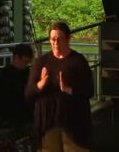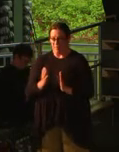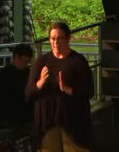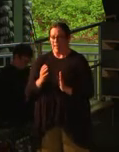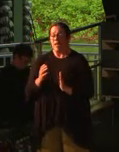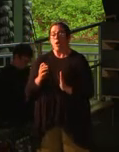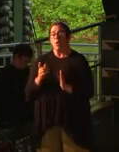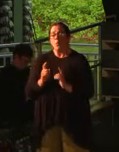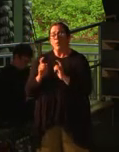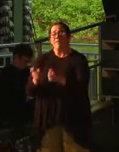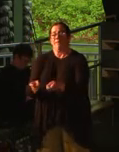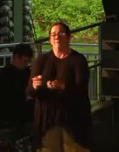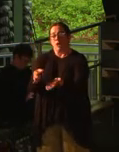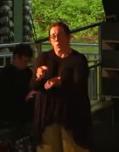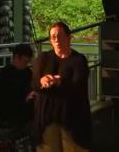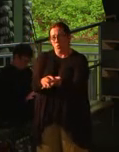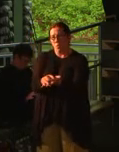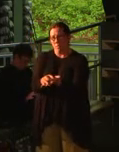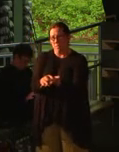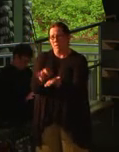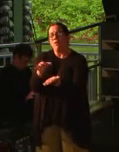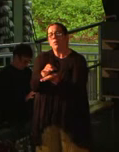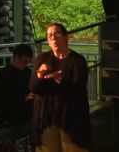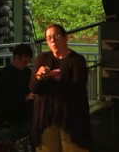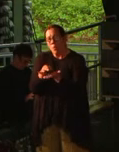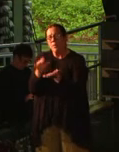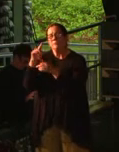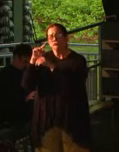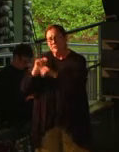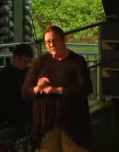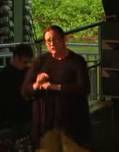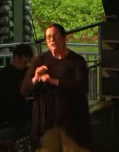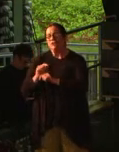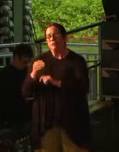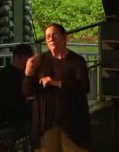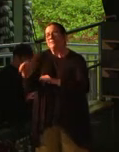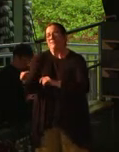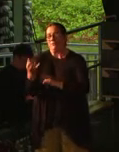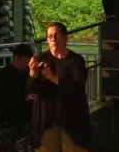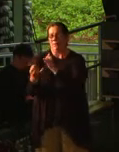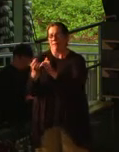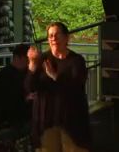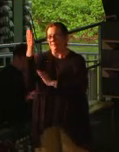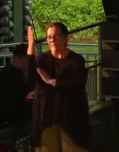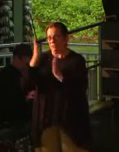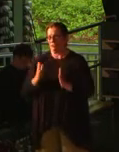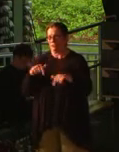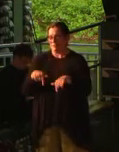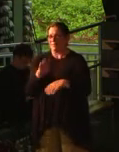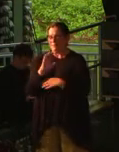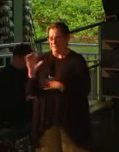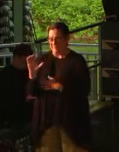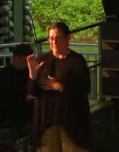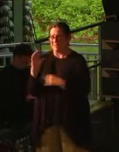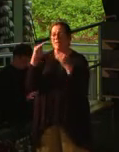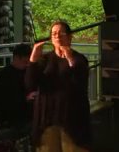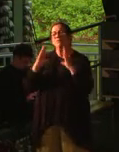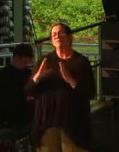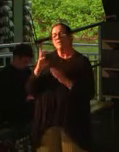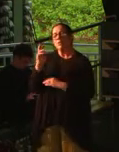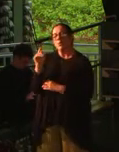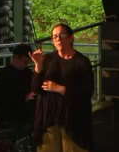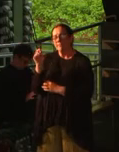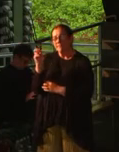coins are designed as an award and recognition for the contributions to the college. Professor Worthington, I am